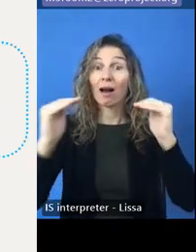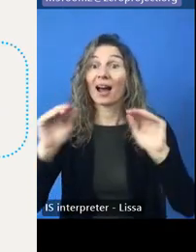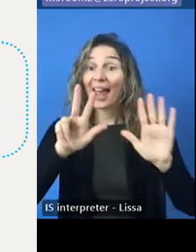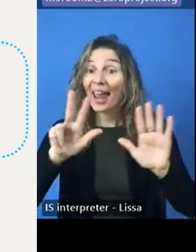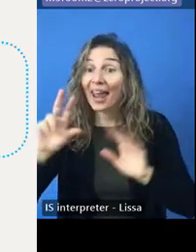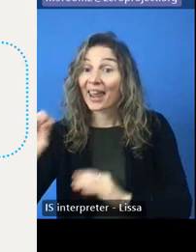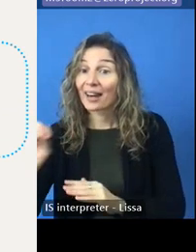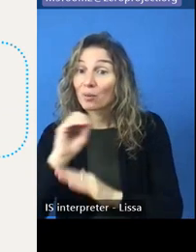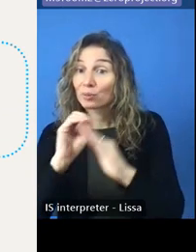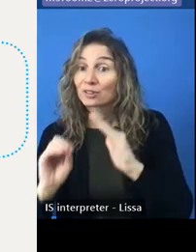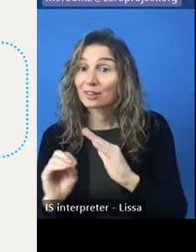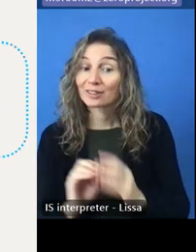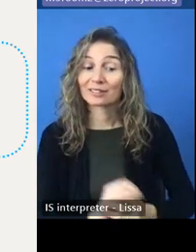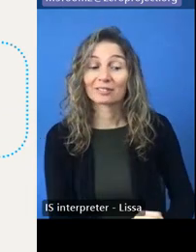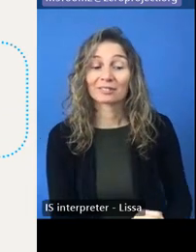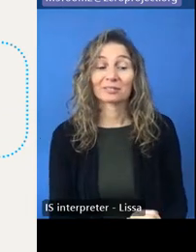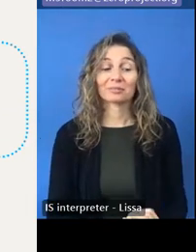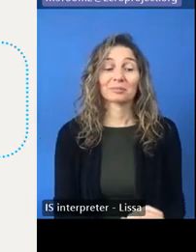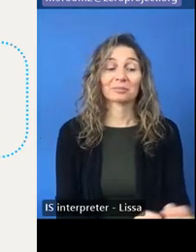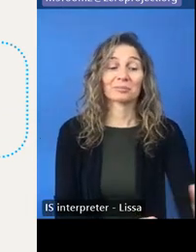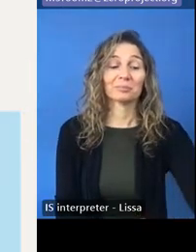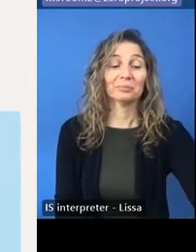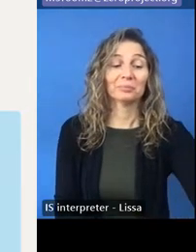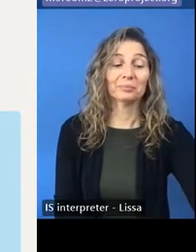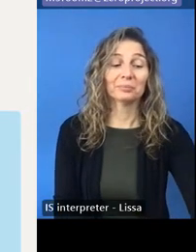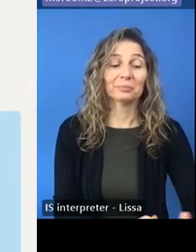Here's some of our awards. Okay.